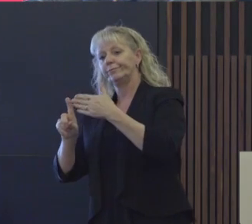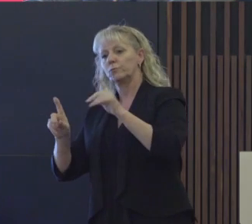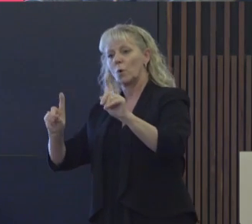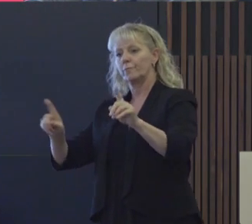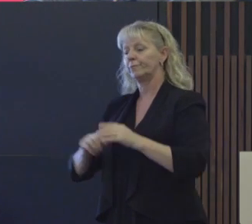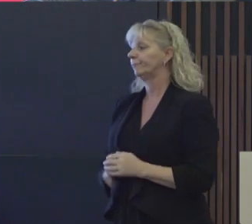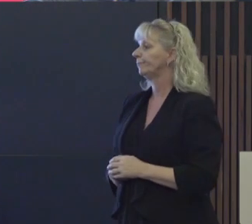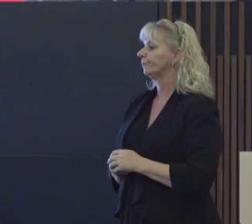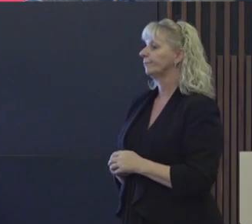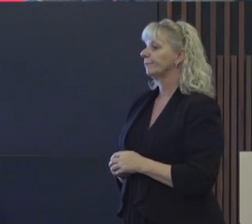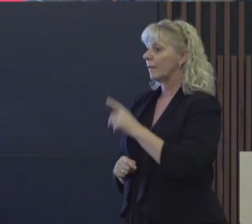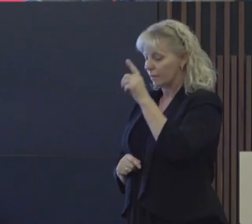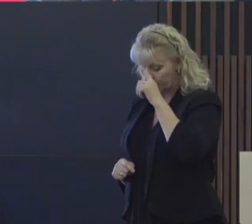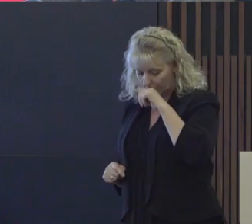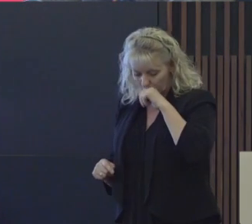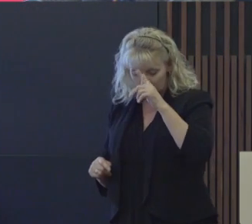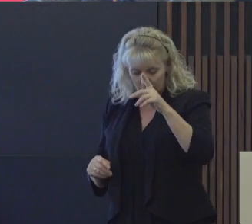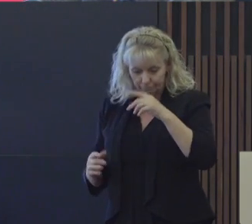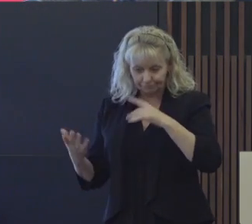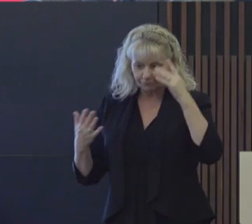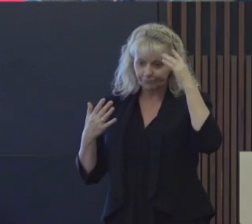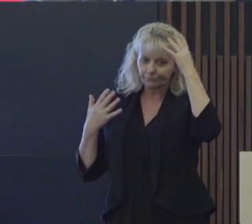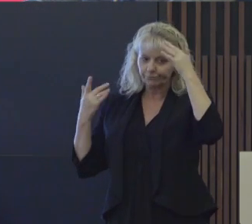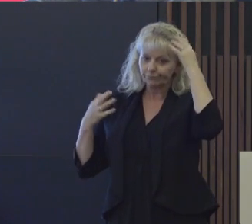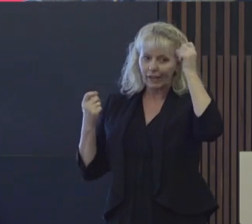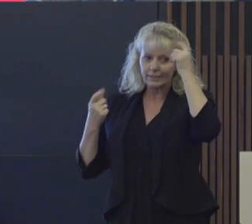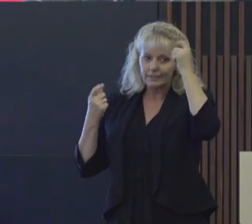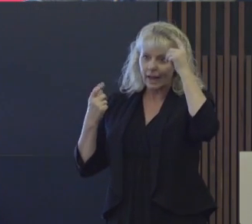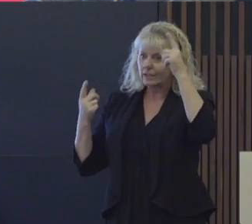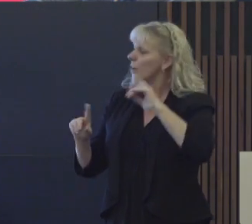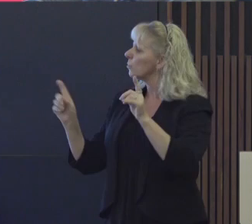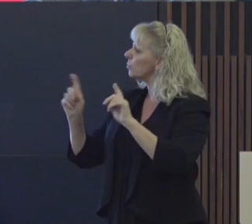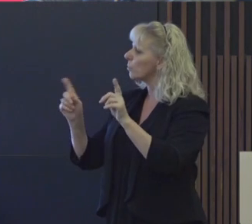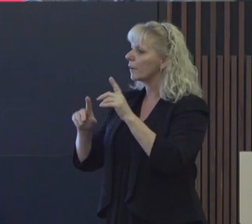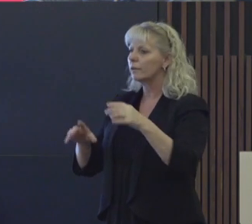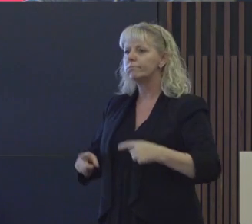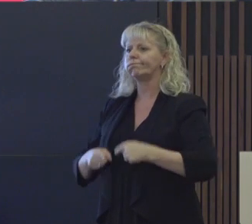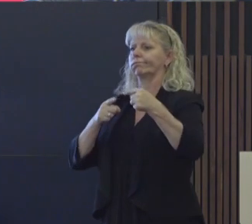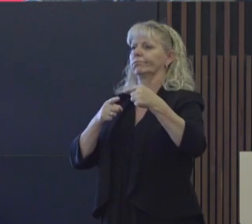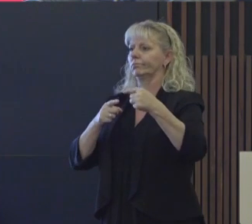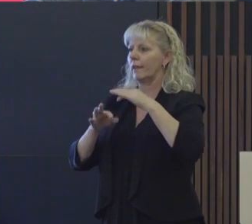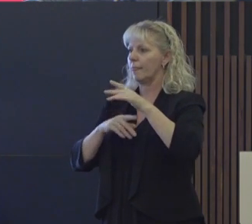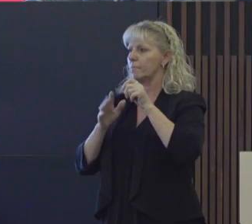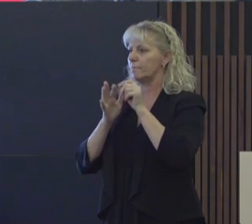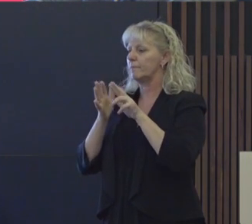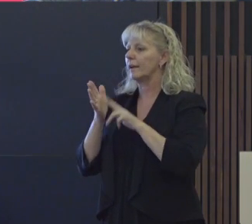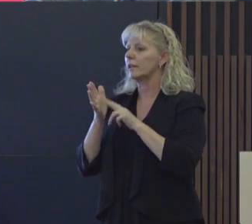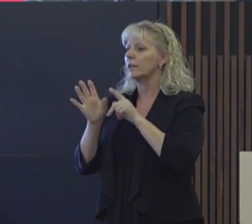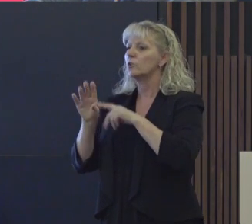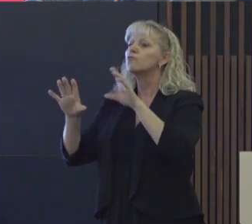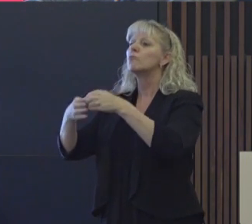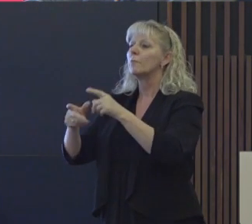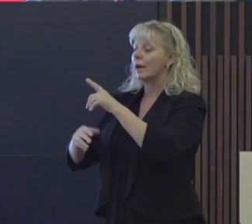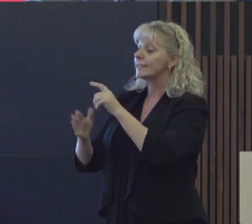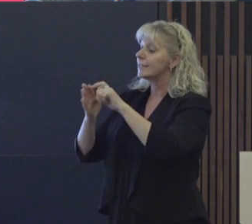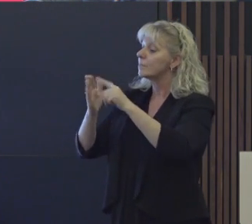the mentality that people have, and this is what we fought in the Penny Group in the 80s, that a disability charity